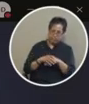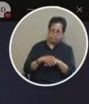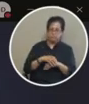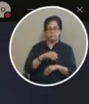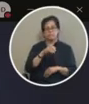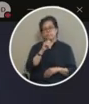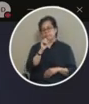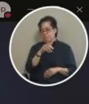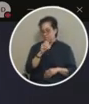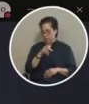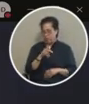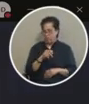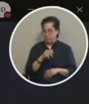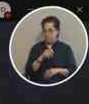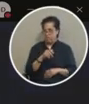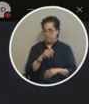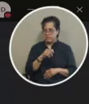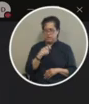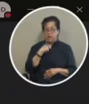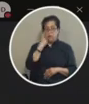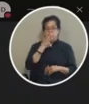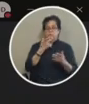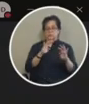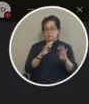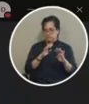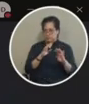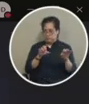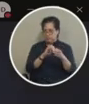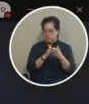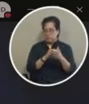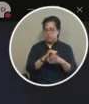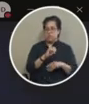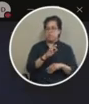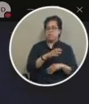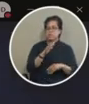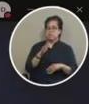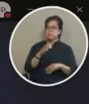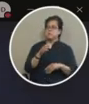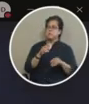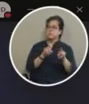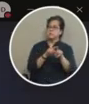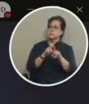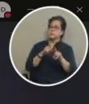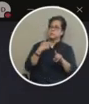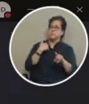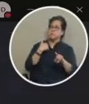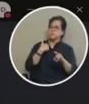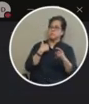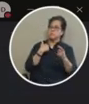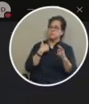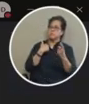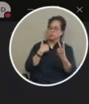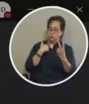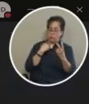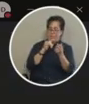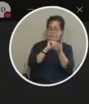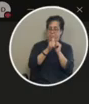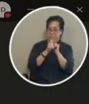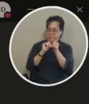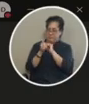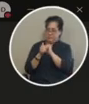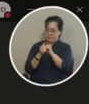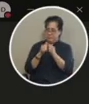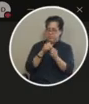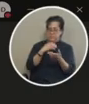already covered the next item. Okay, no, that's fine. No. I'll wait. I'll hold off. Yeah. So I do have 2 amendments